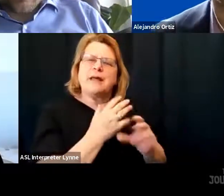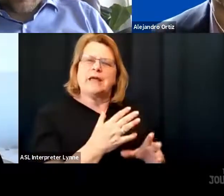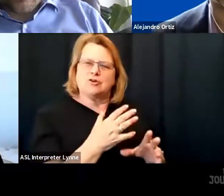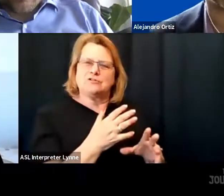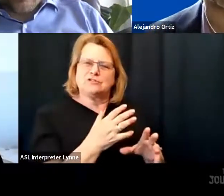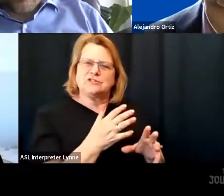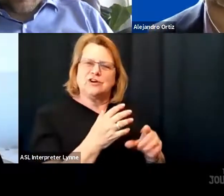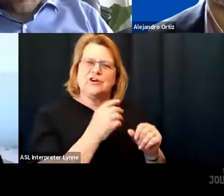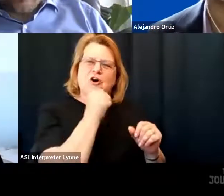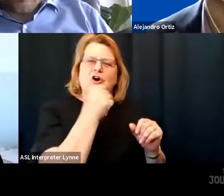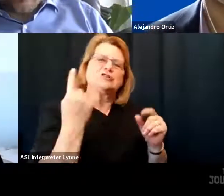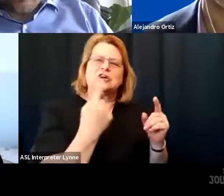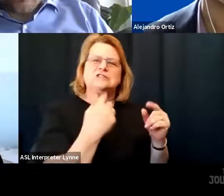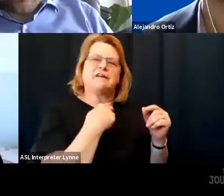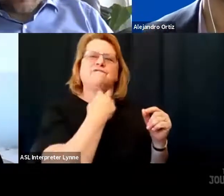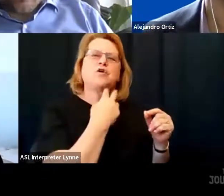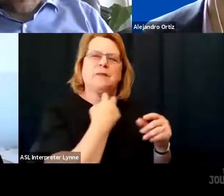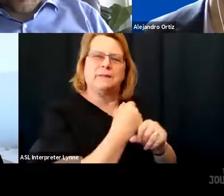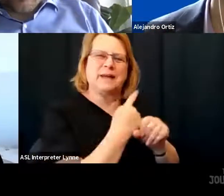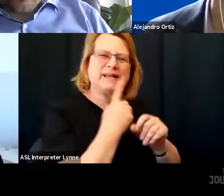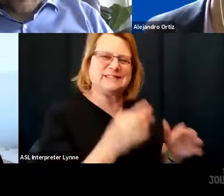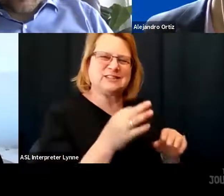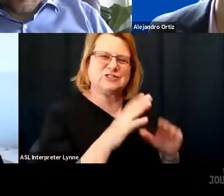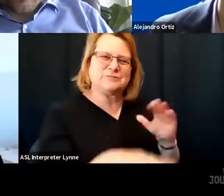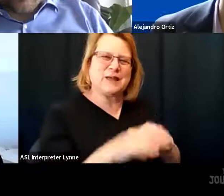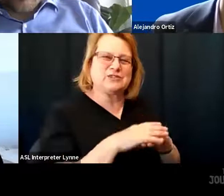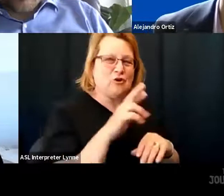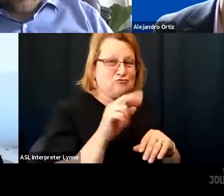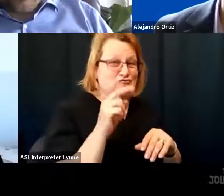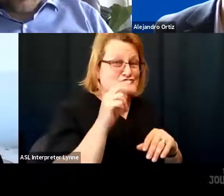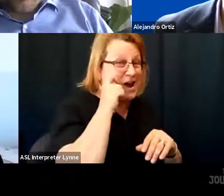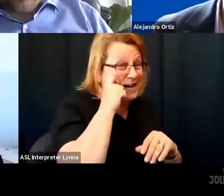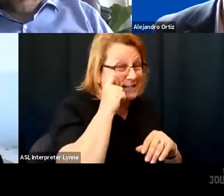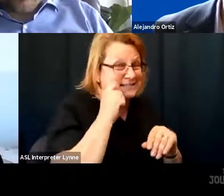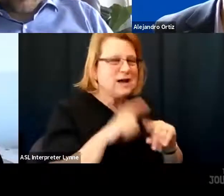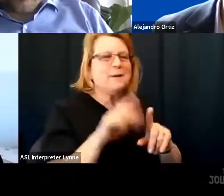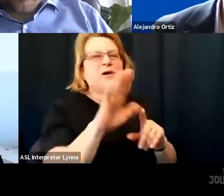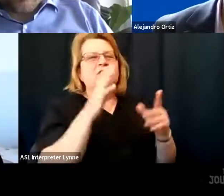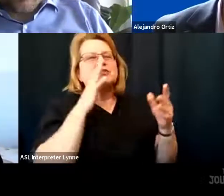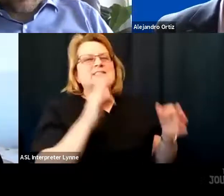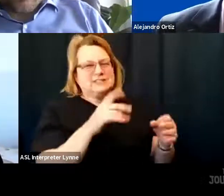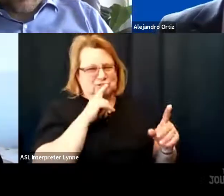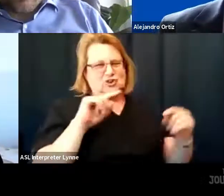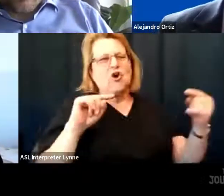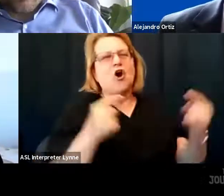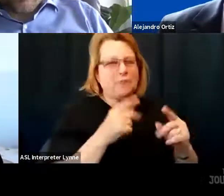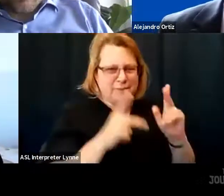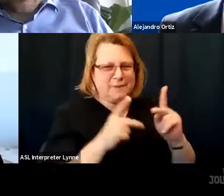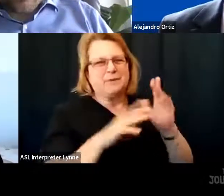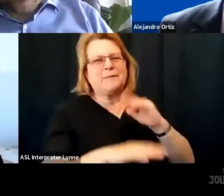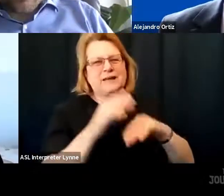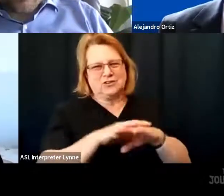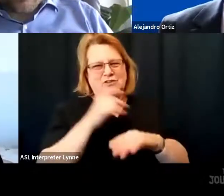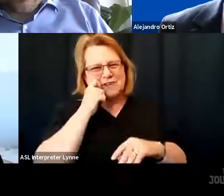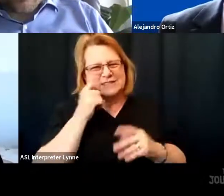overtly making decisions on the basis of race, yet their decisions are harming people on the basis of race. I don't know if